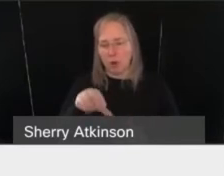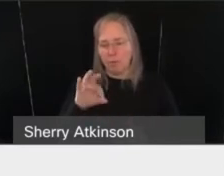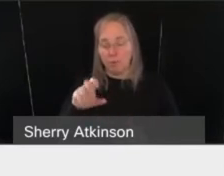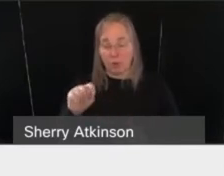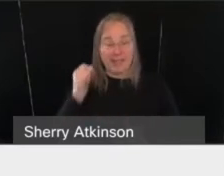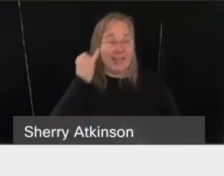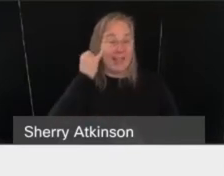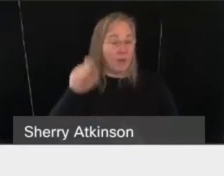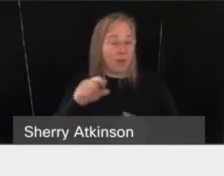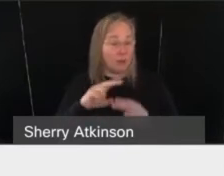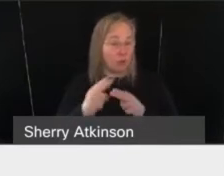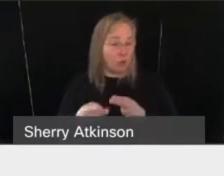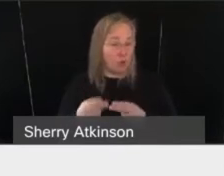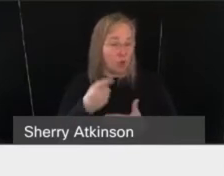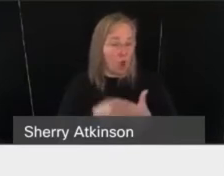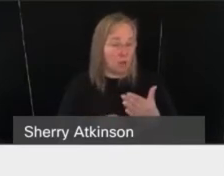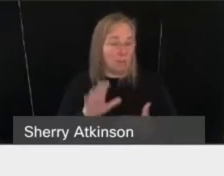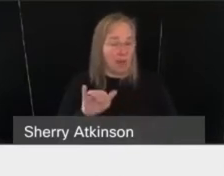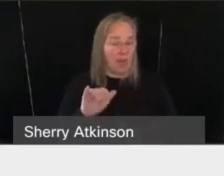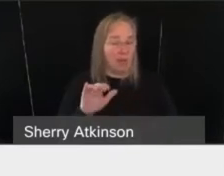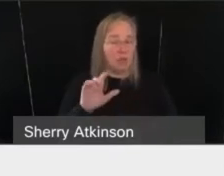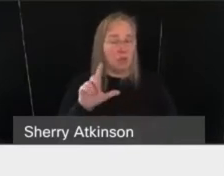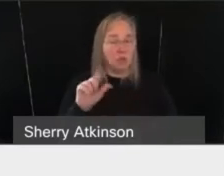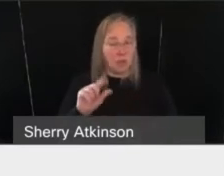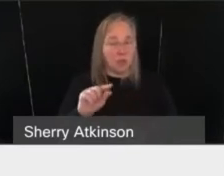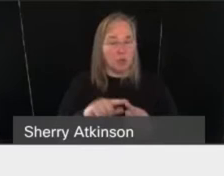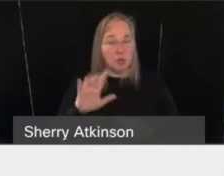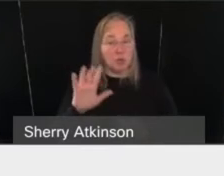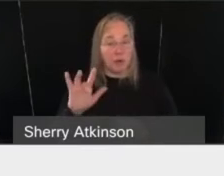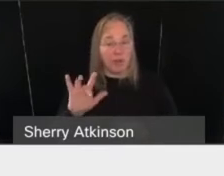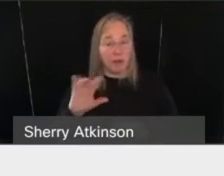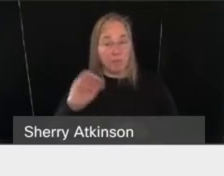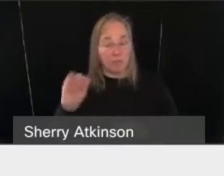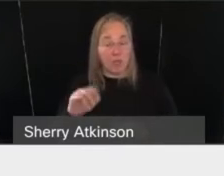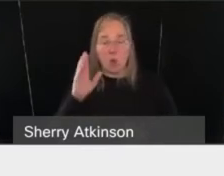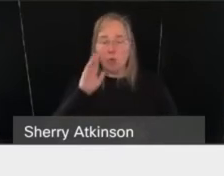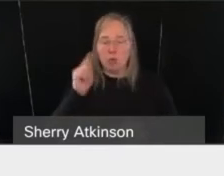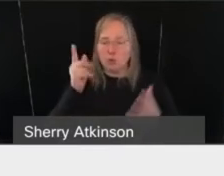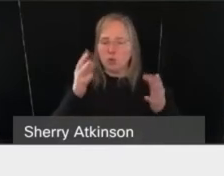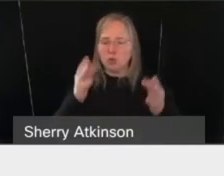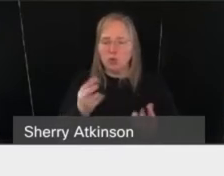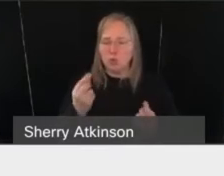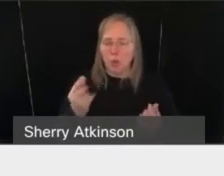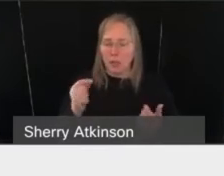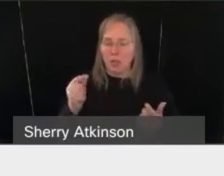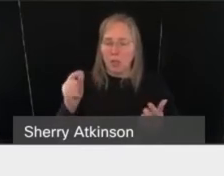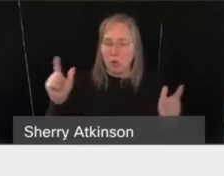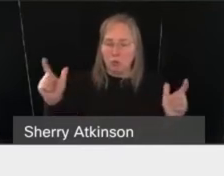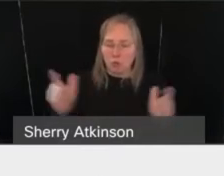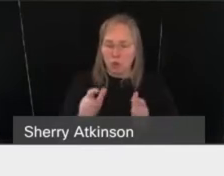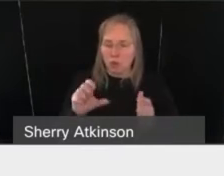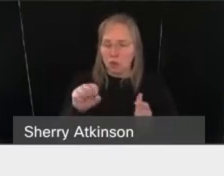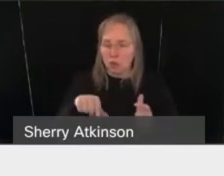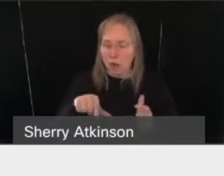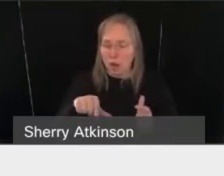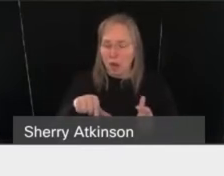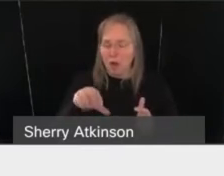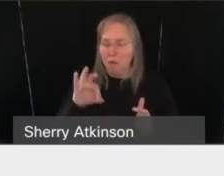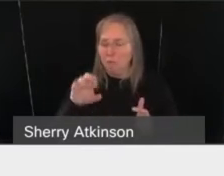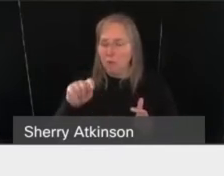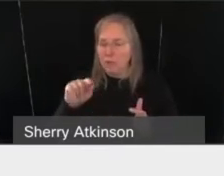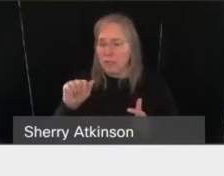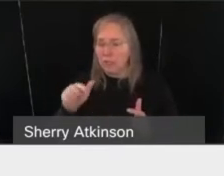reduce the cost by 20 or 25%, would you choose to reduce square footage or to reduce the cost per square foot